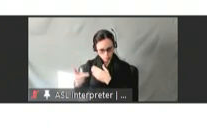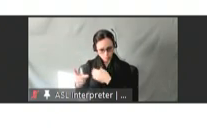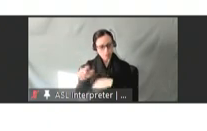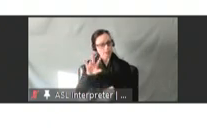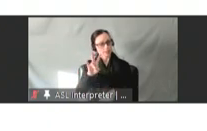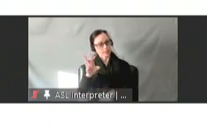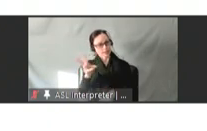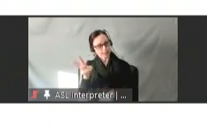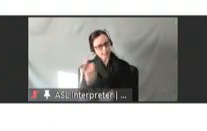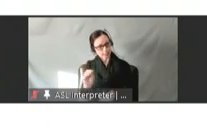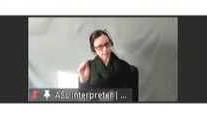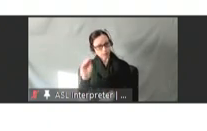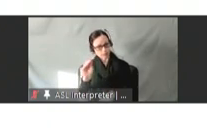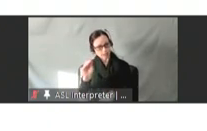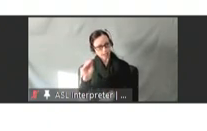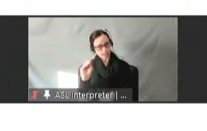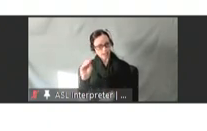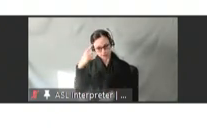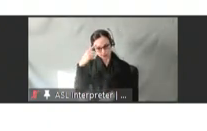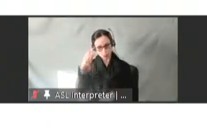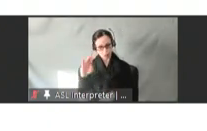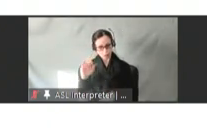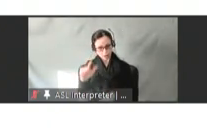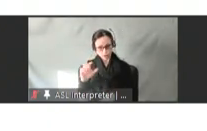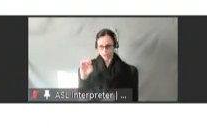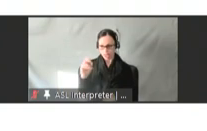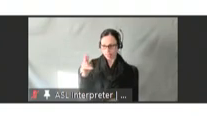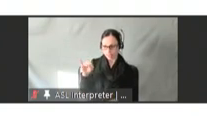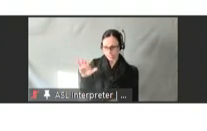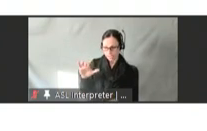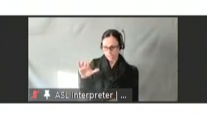to racial and or ethnic minorities.